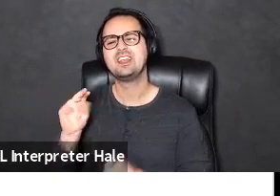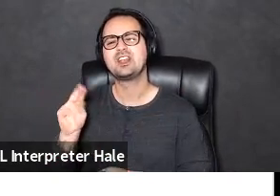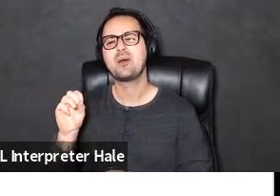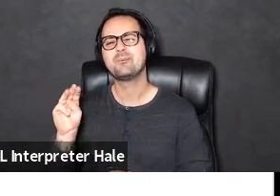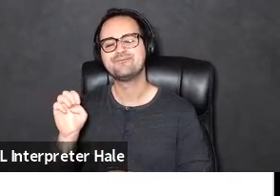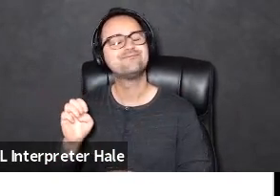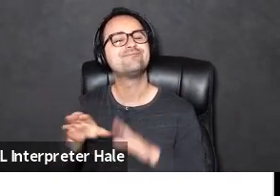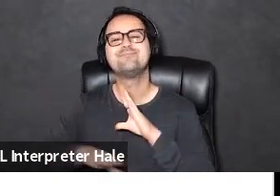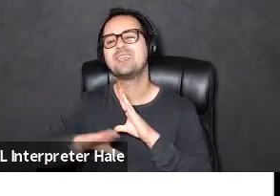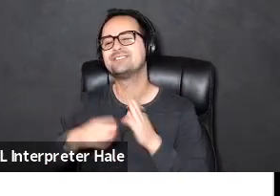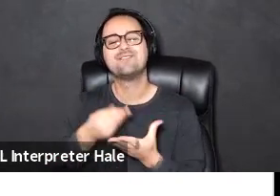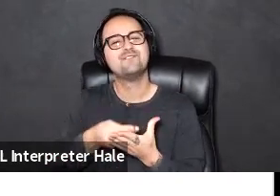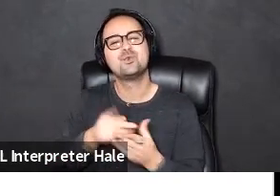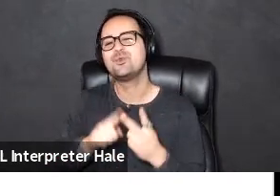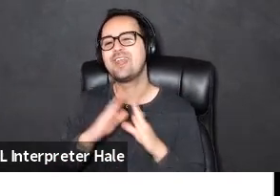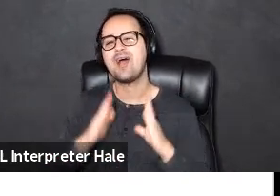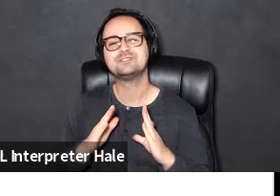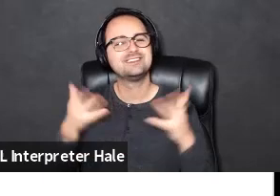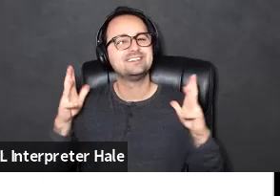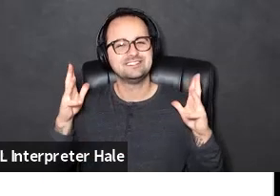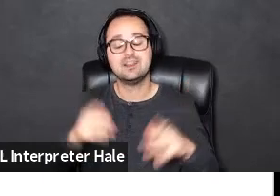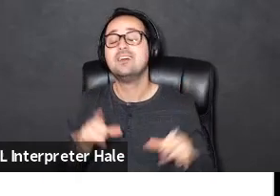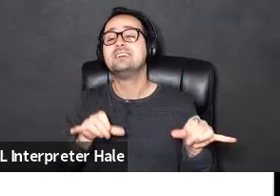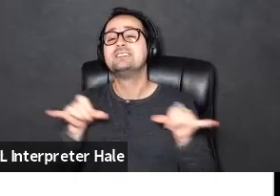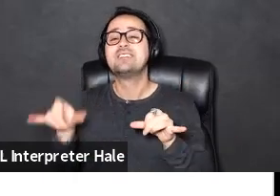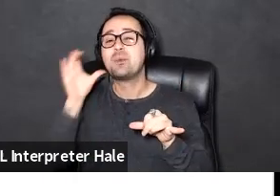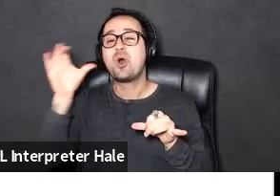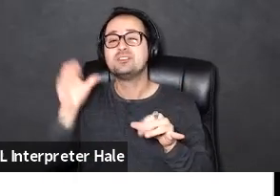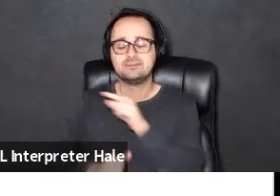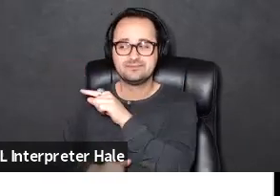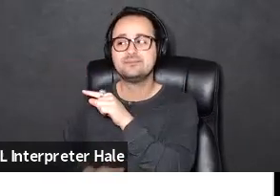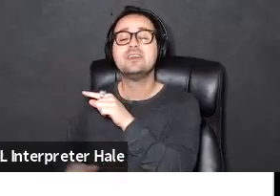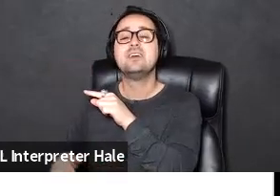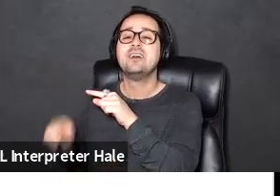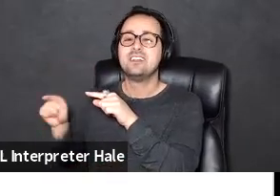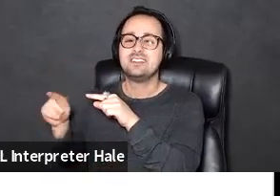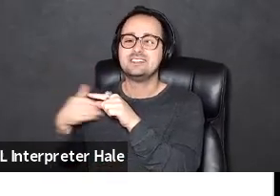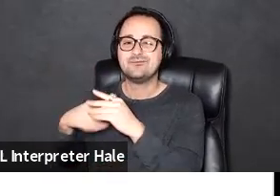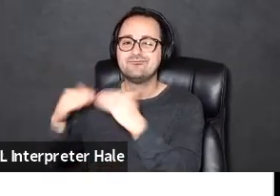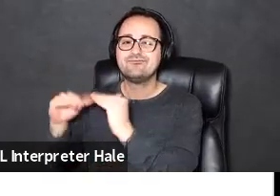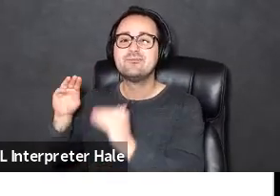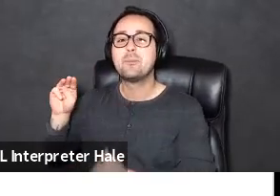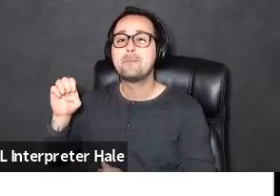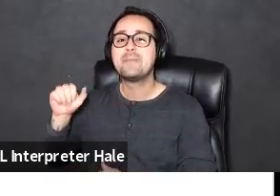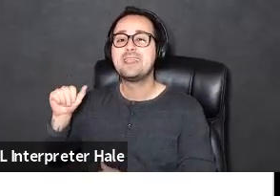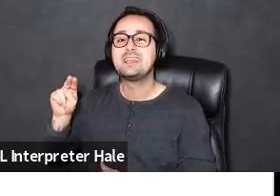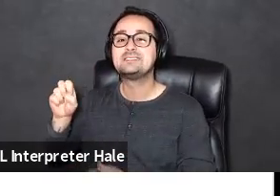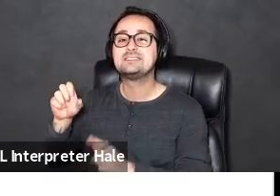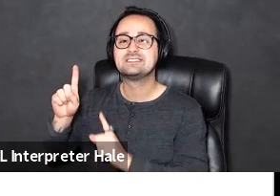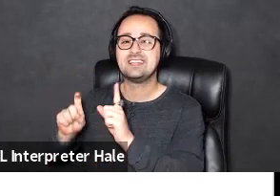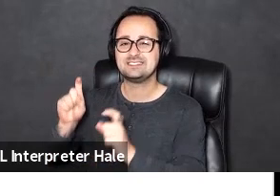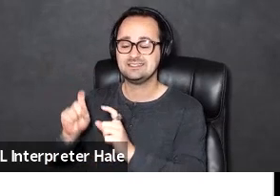and housing, right? Same concept though, these are means-tested benefits, which means that if the child has too much